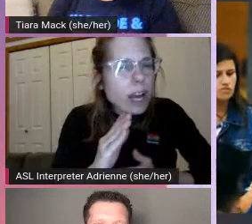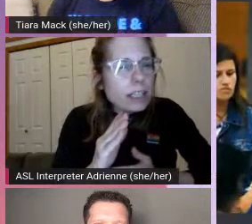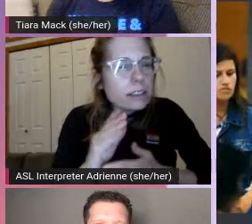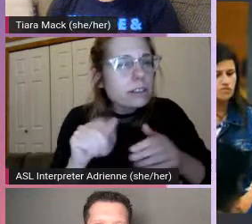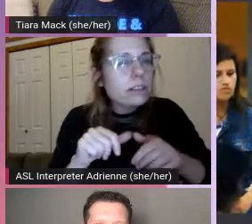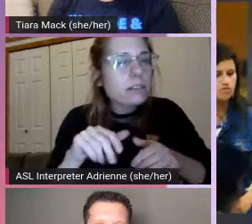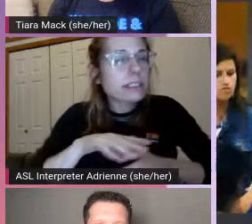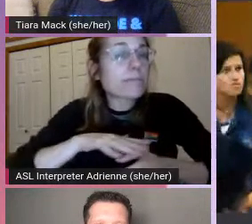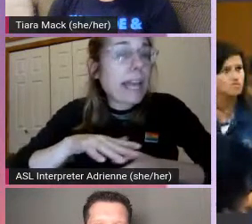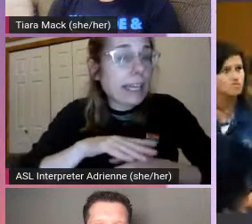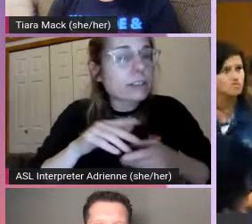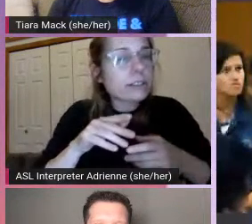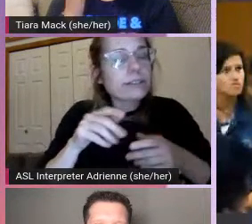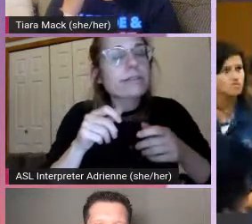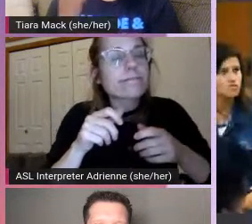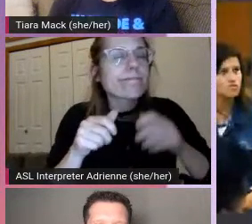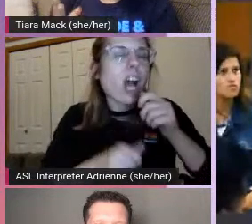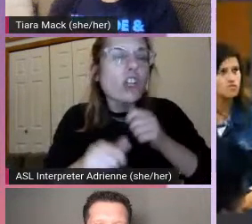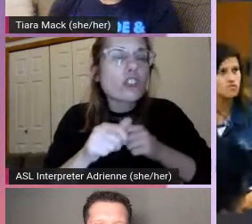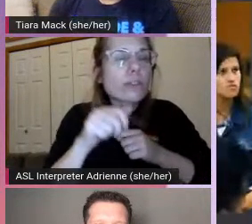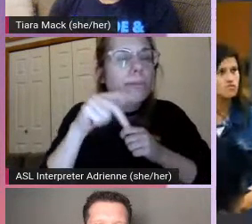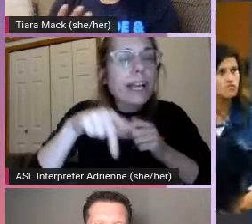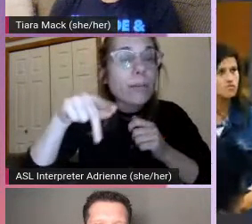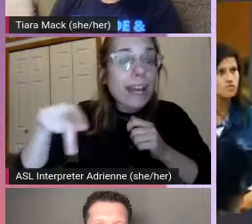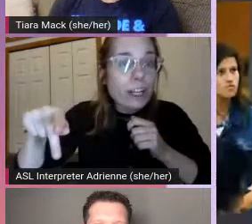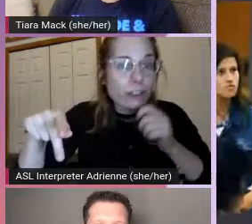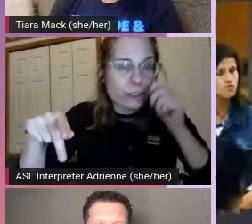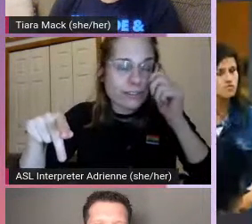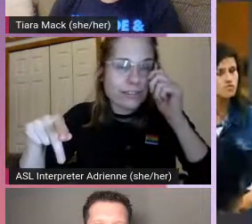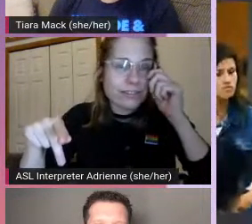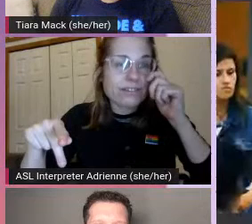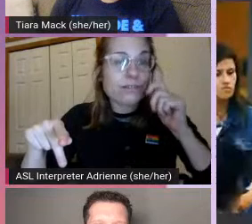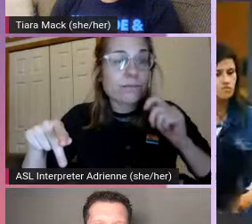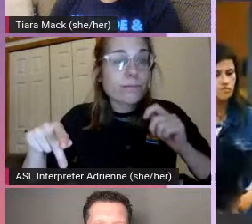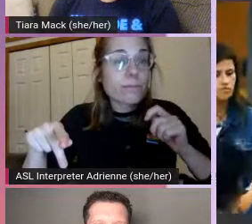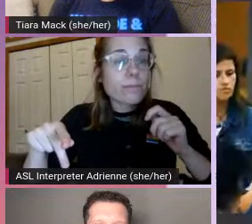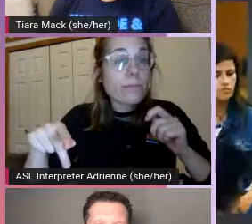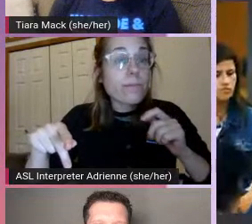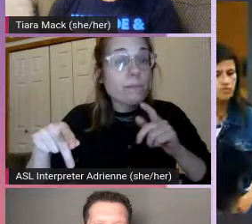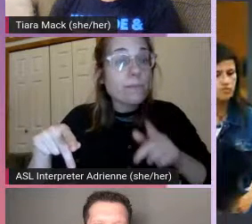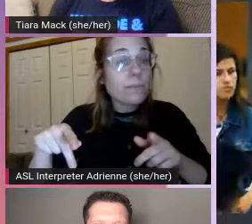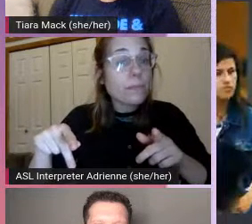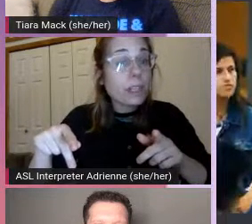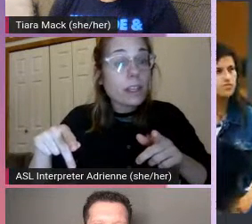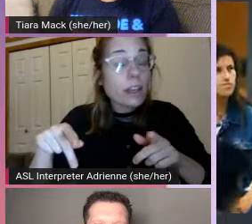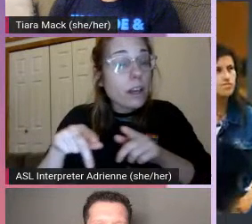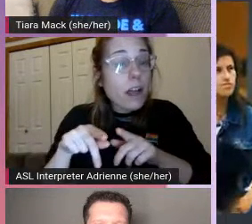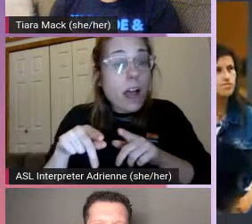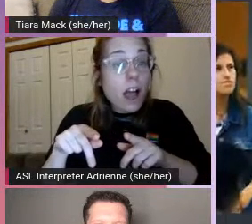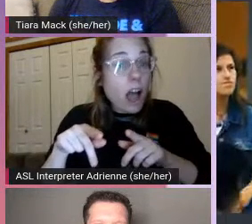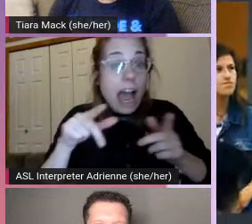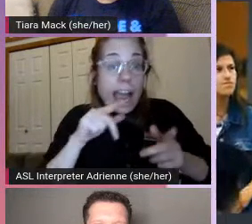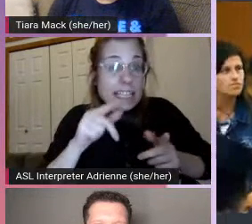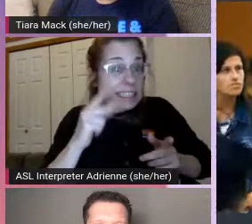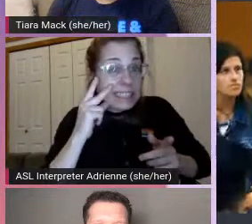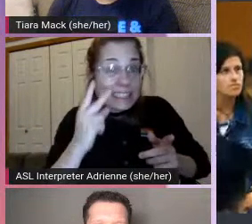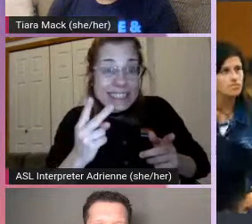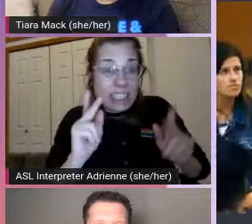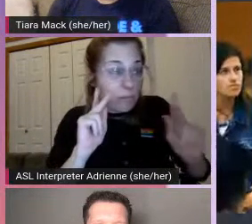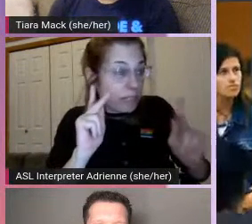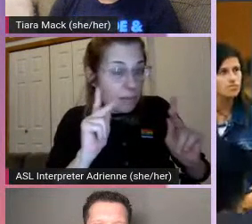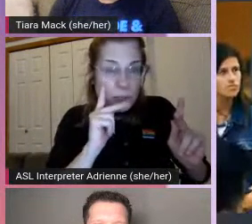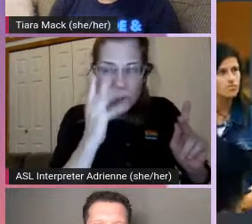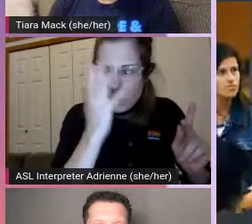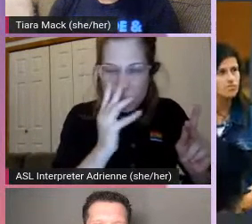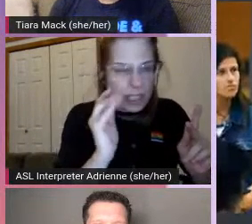out that I didn't see people who not only look like me in this space, but I didn't have many queer experiences